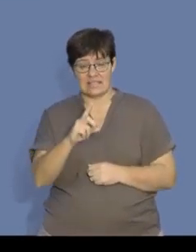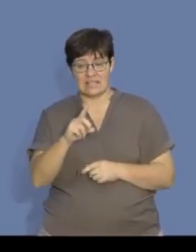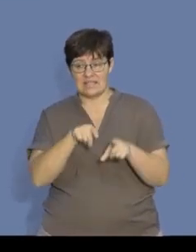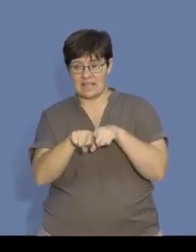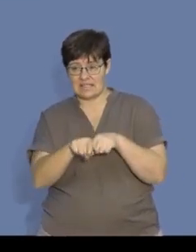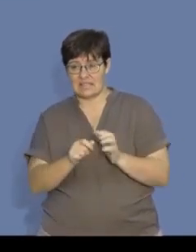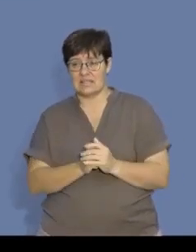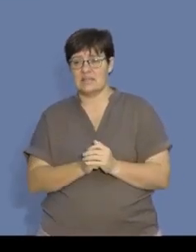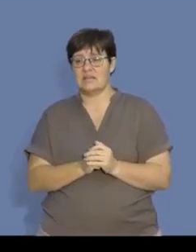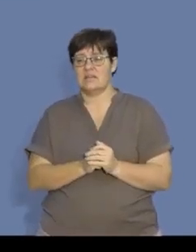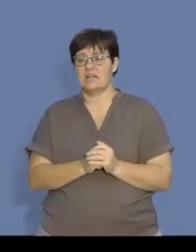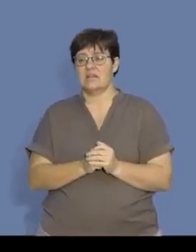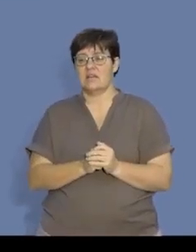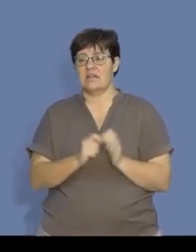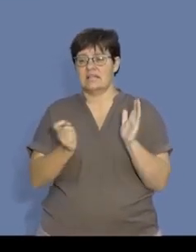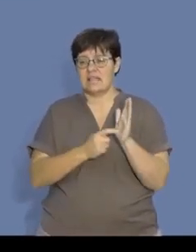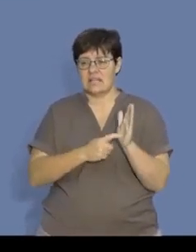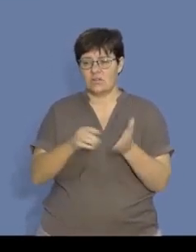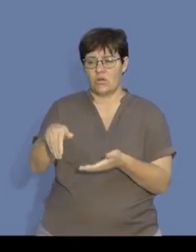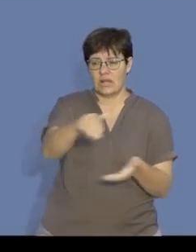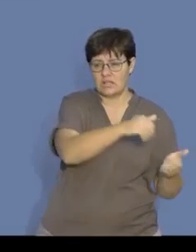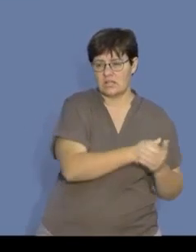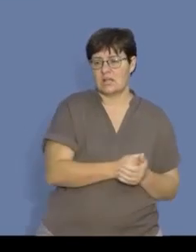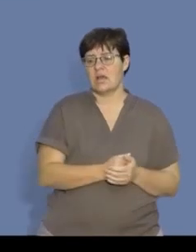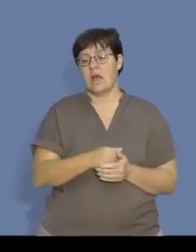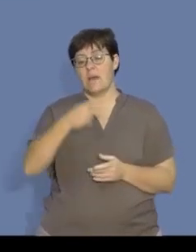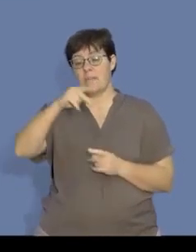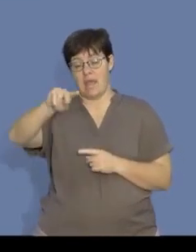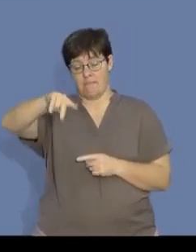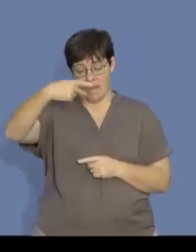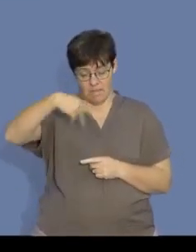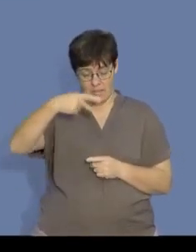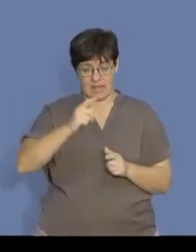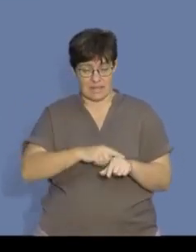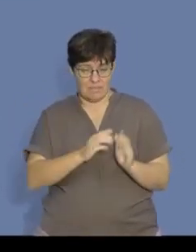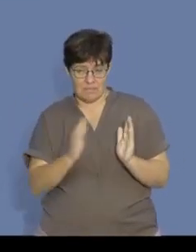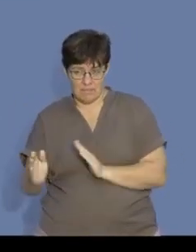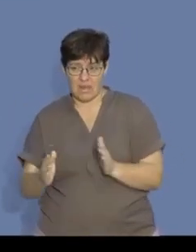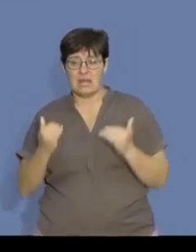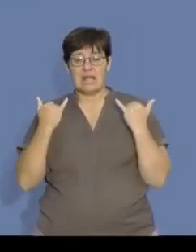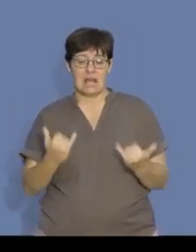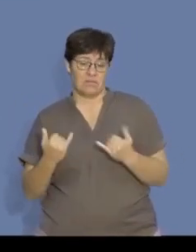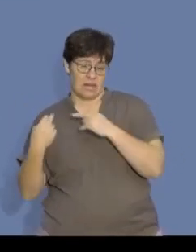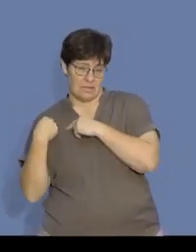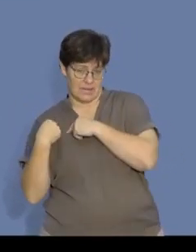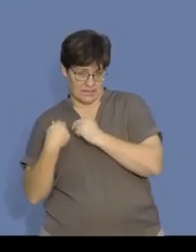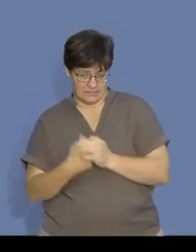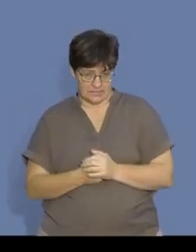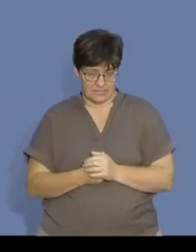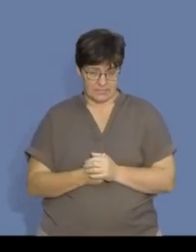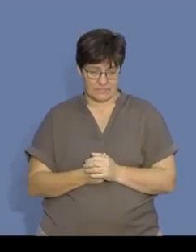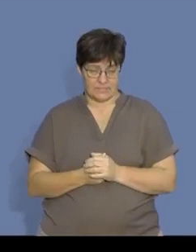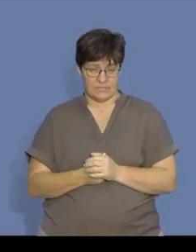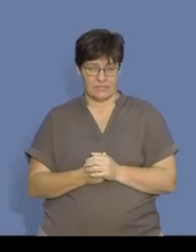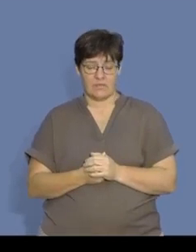ratio, debtors collection period, creditors payment period, as well as current